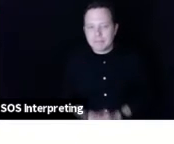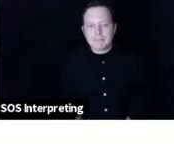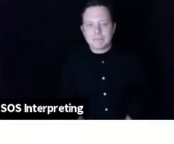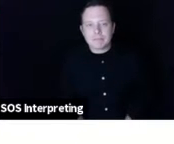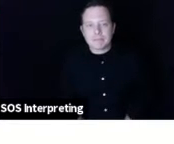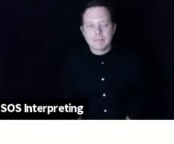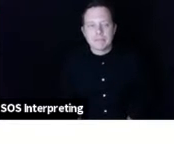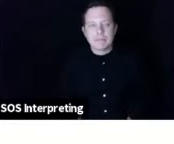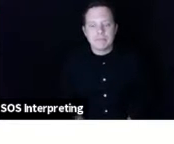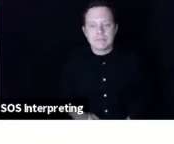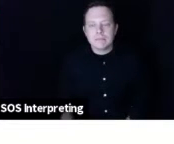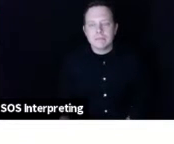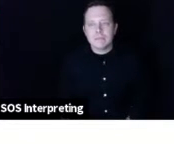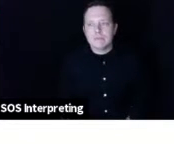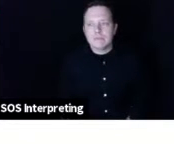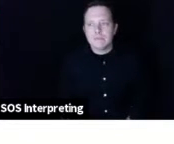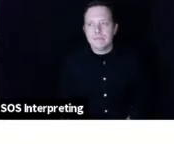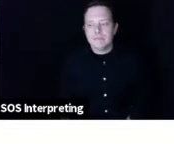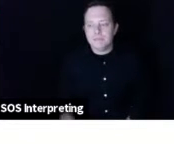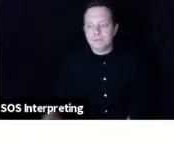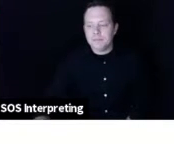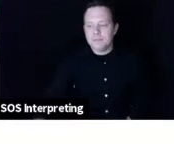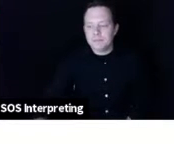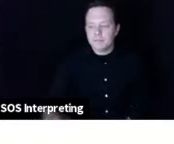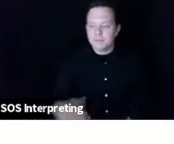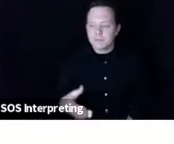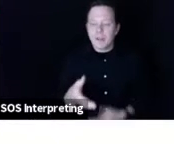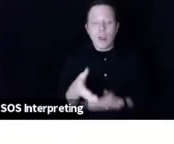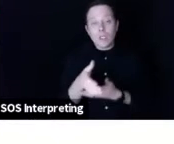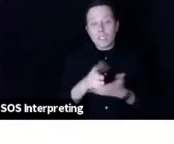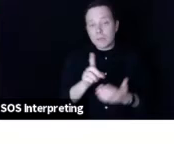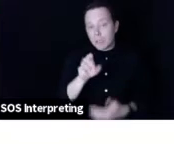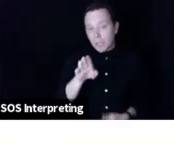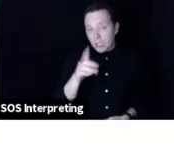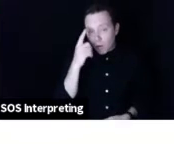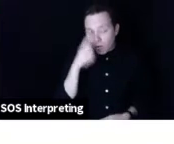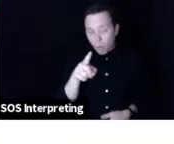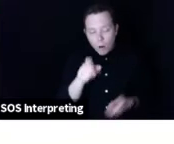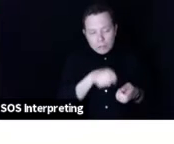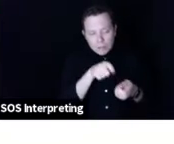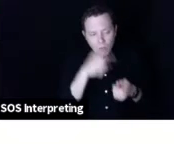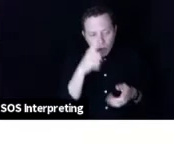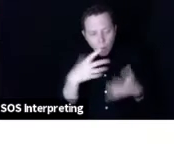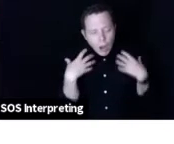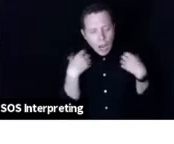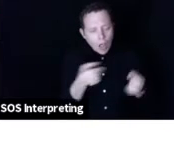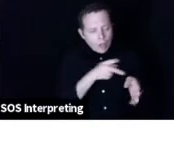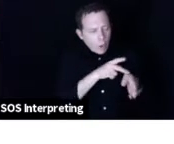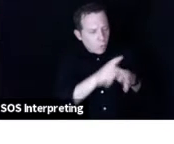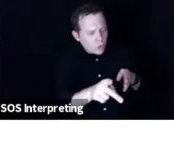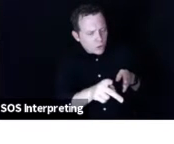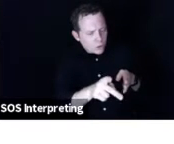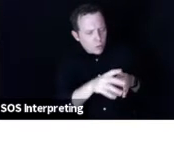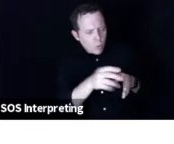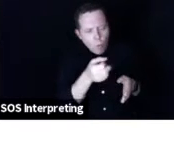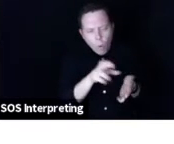Now, some of the databases are designed for healthcare professionals and students, but there's also information that is useful